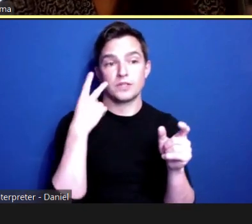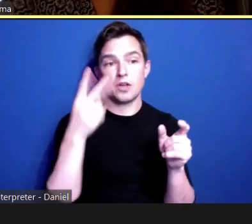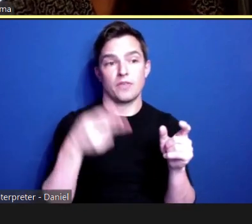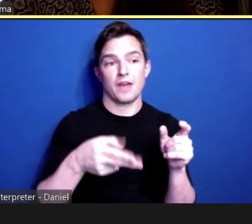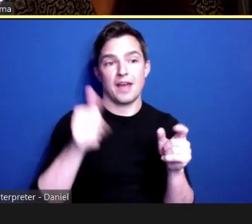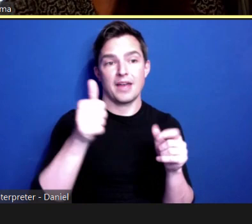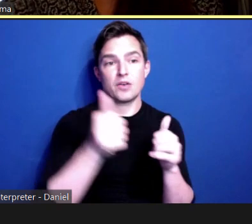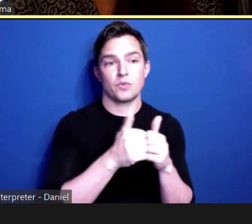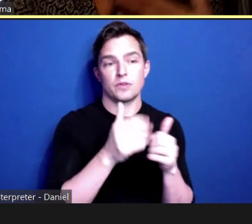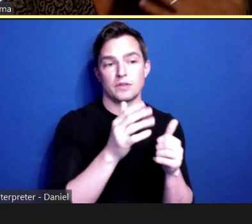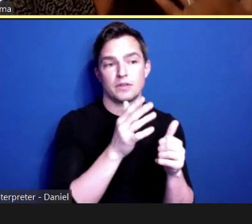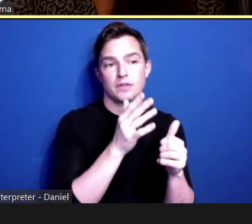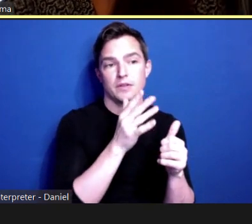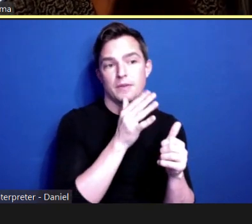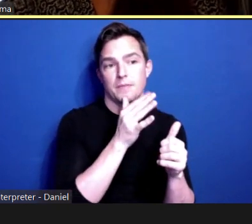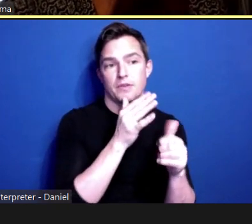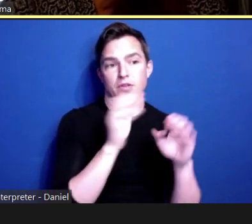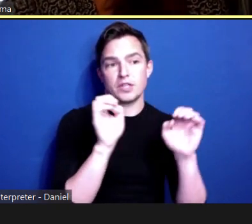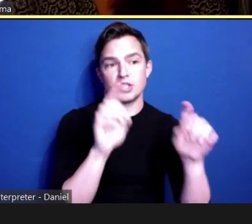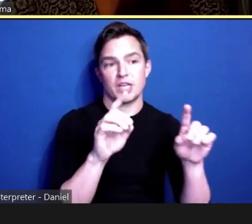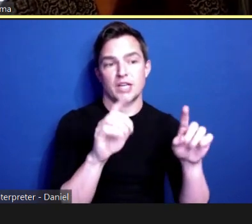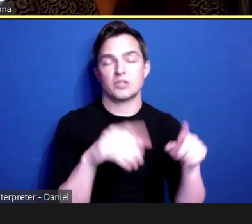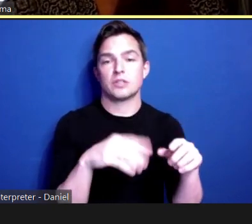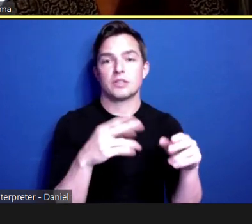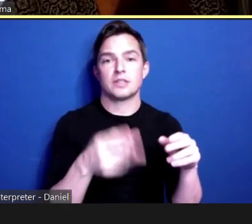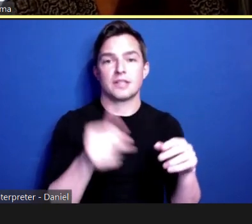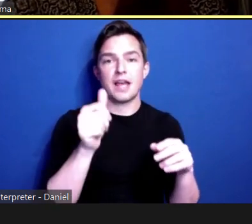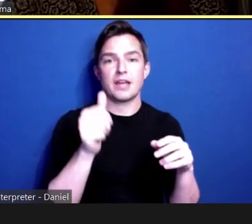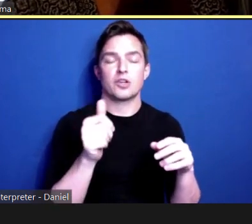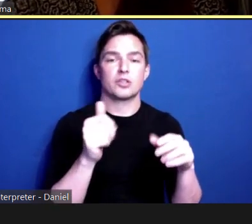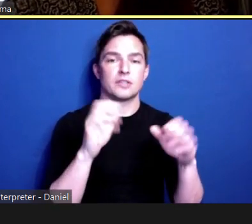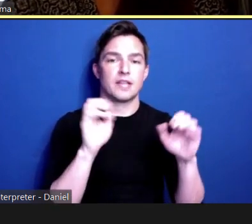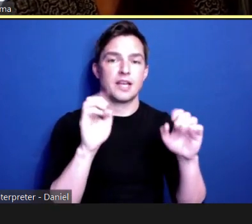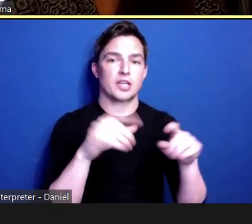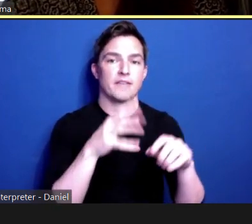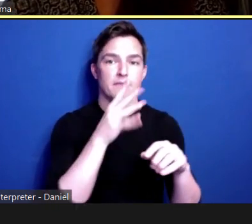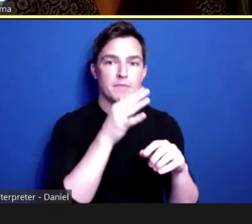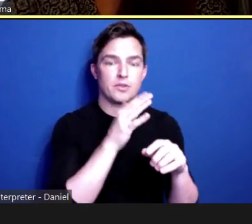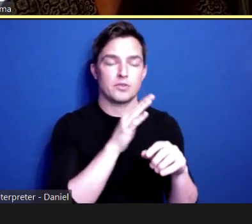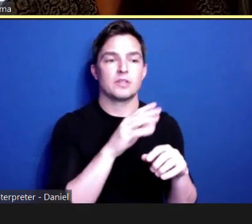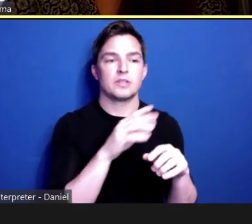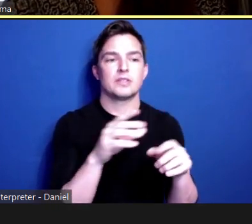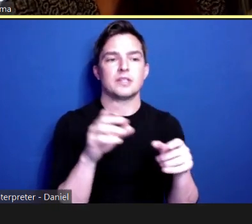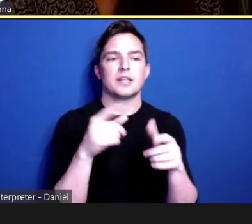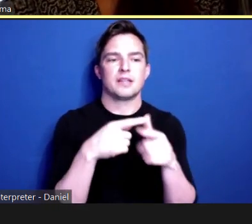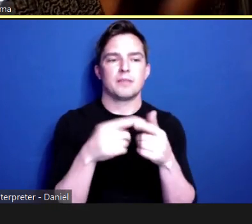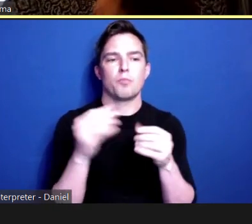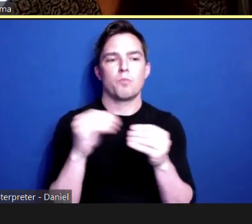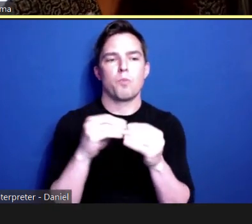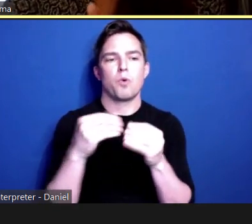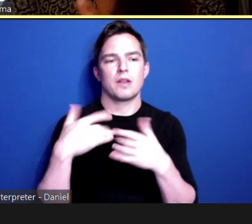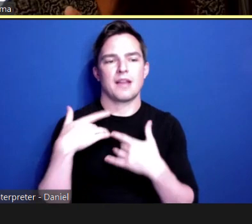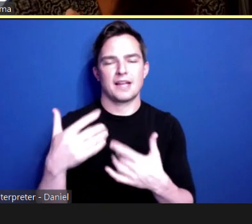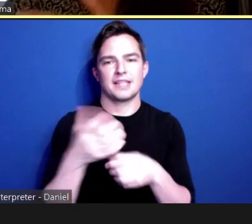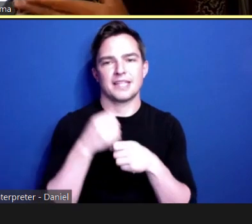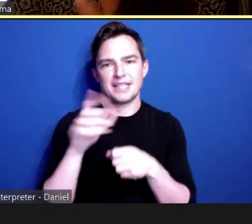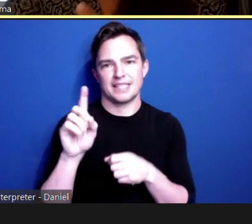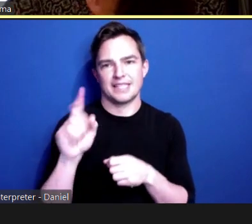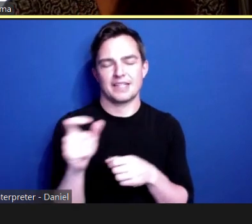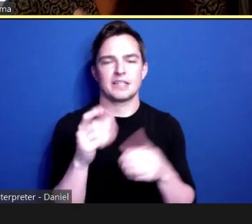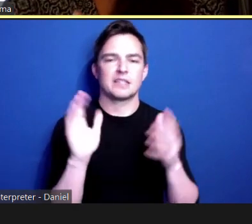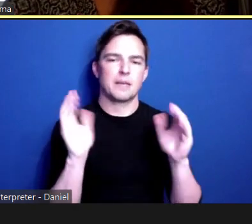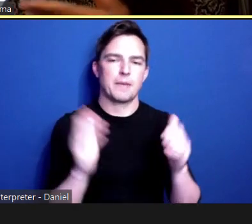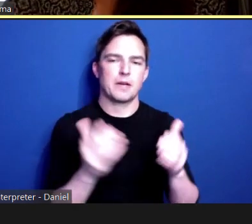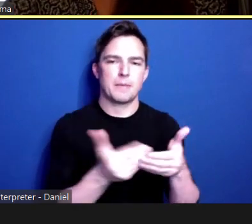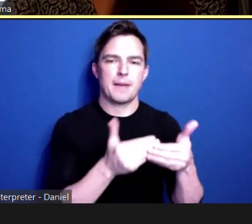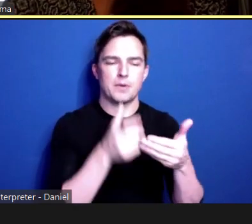mother's education, the higher the odds of babies getting a diagnostic evaluation compared to babies whose